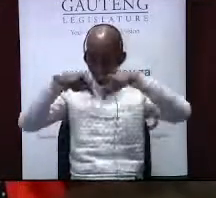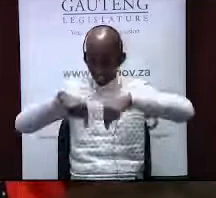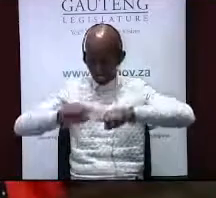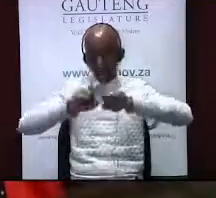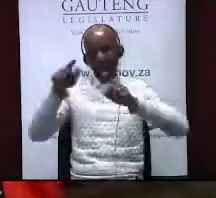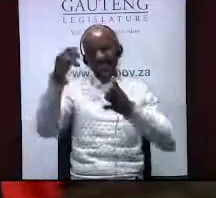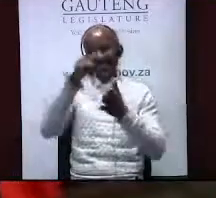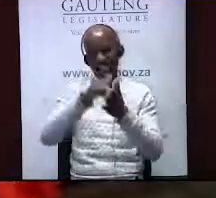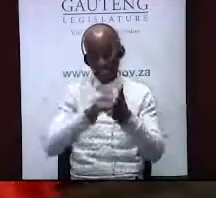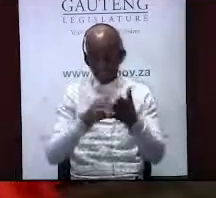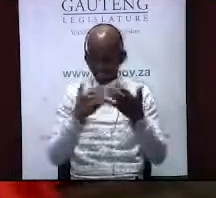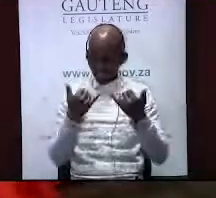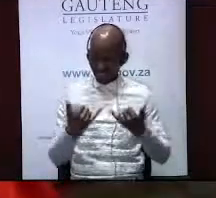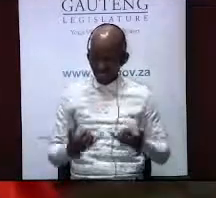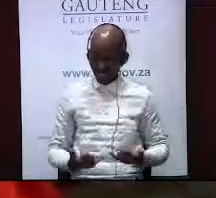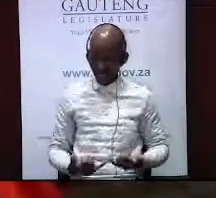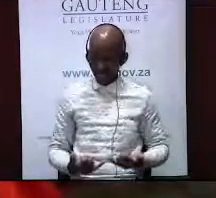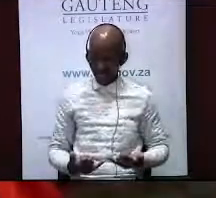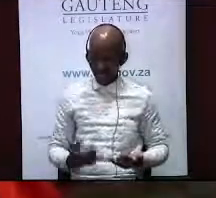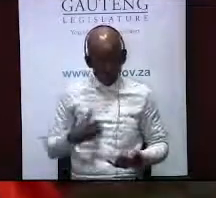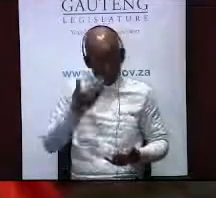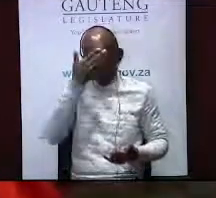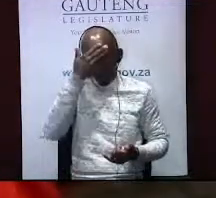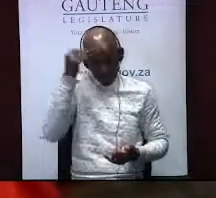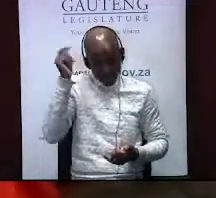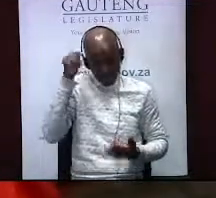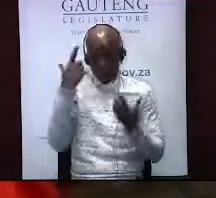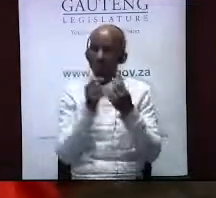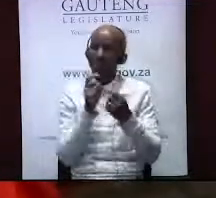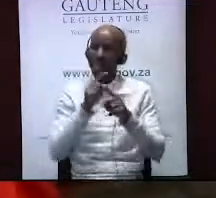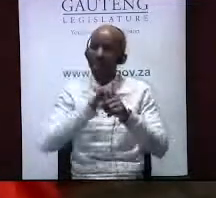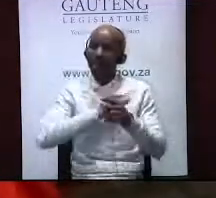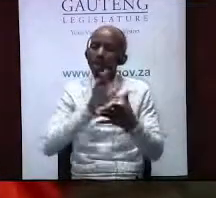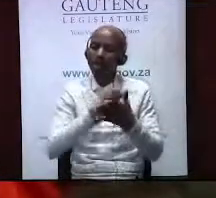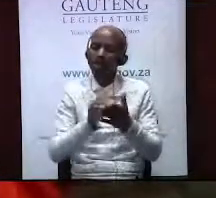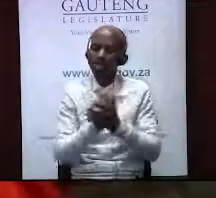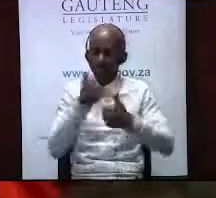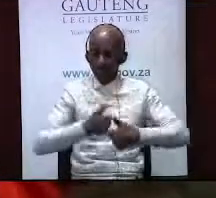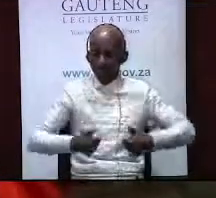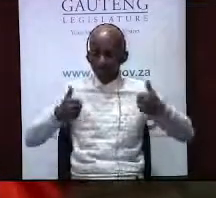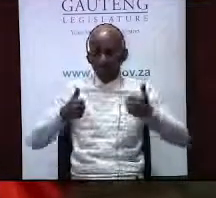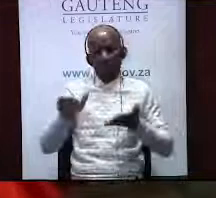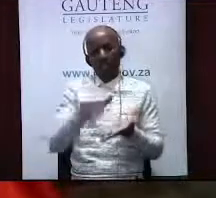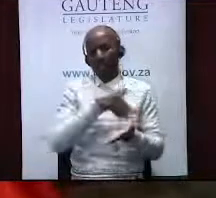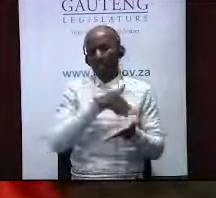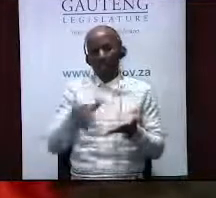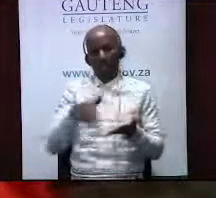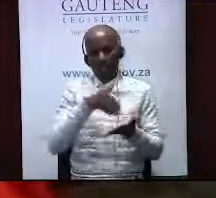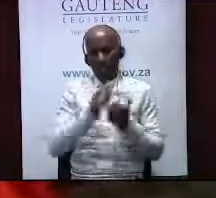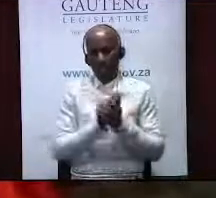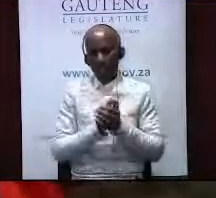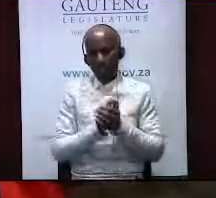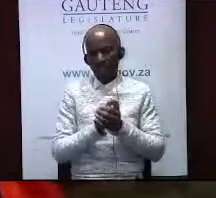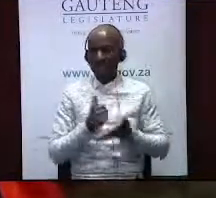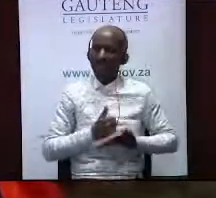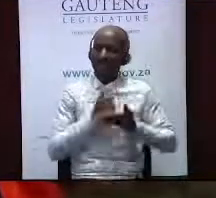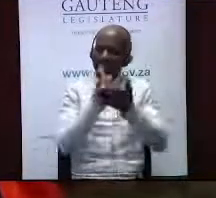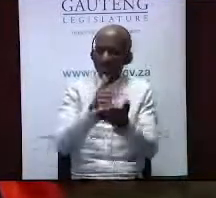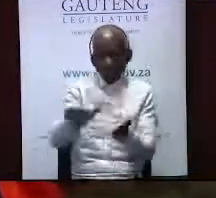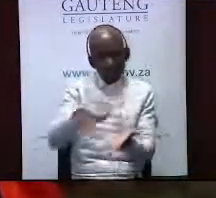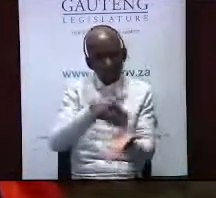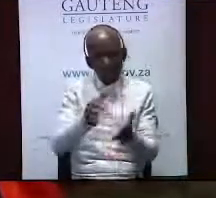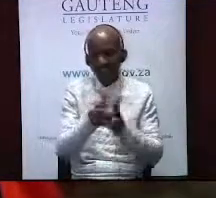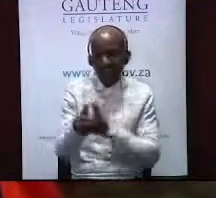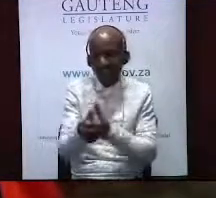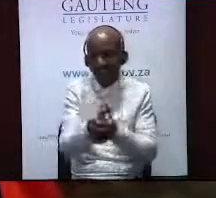they just now don't know what to do because they don't have the expertise. They don't have the help. They're not